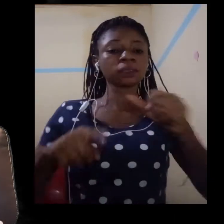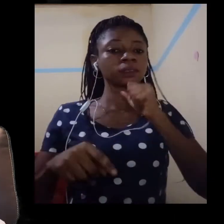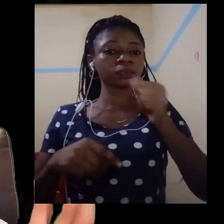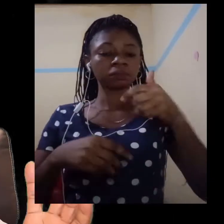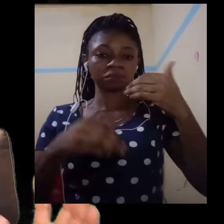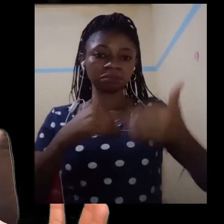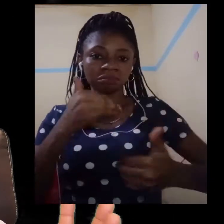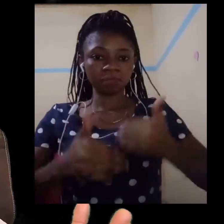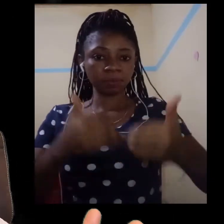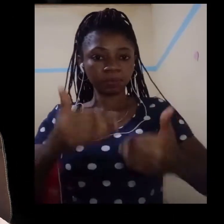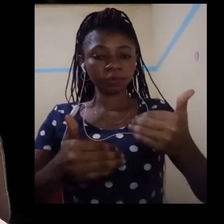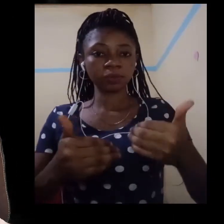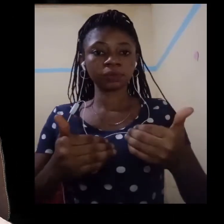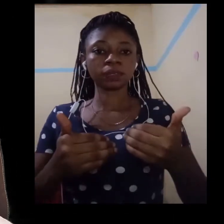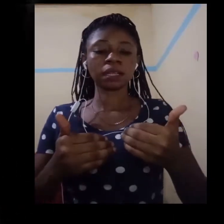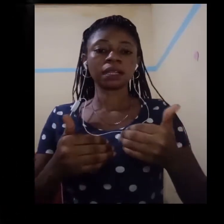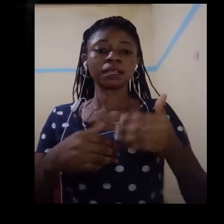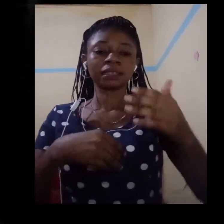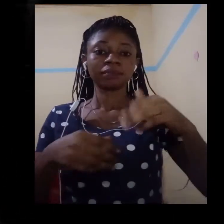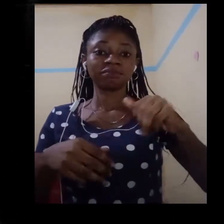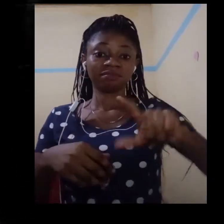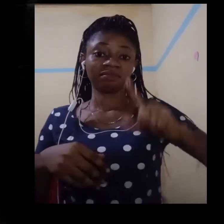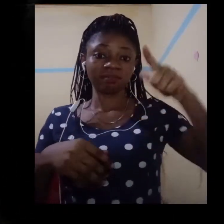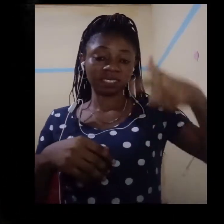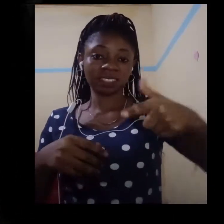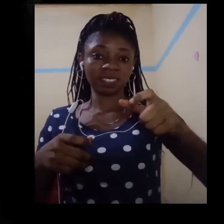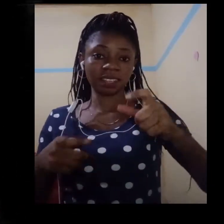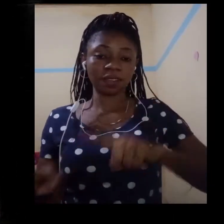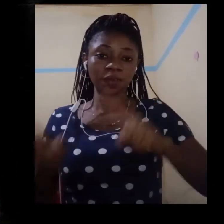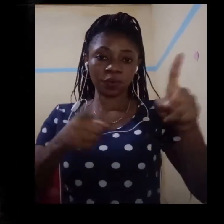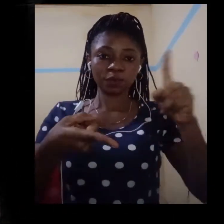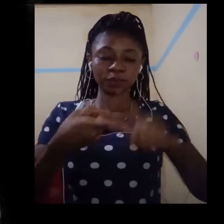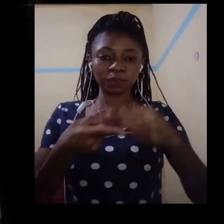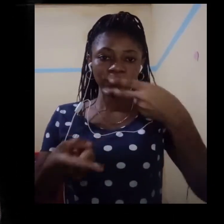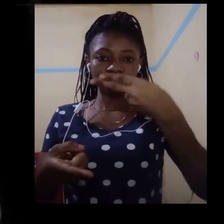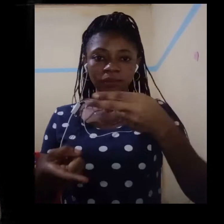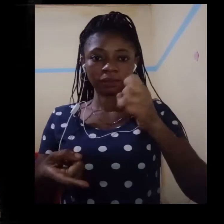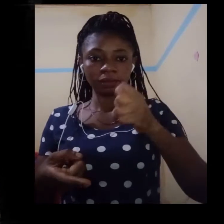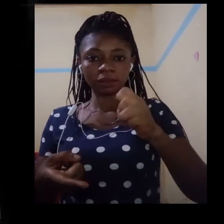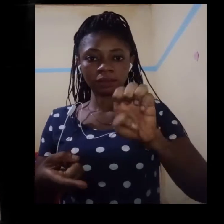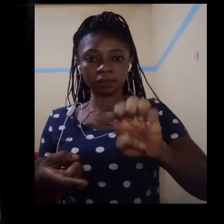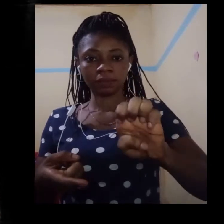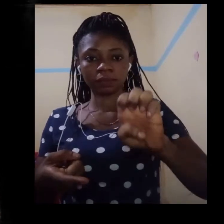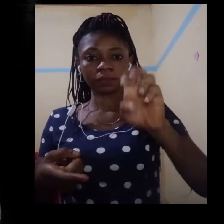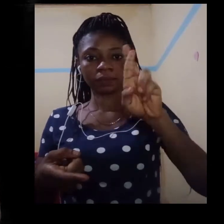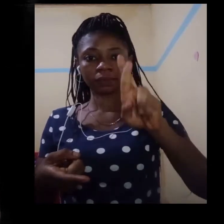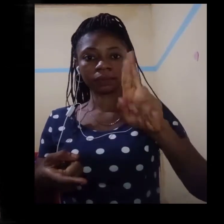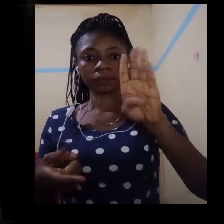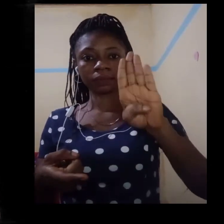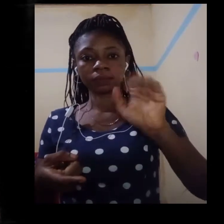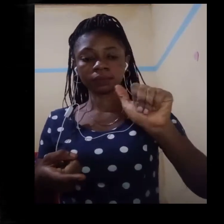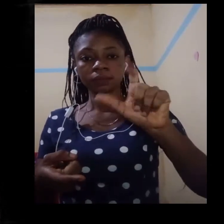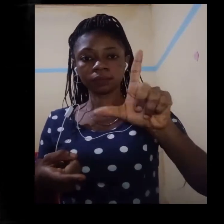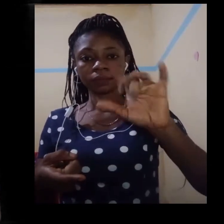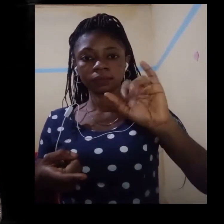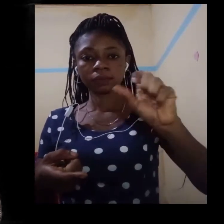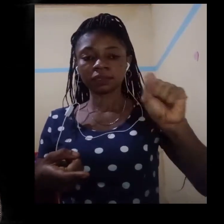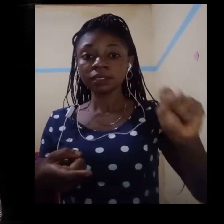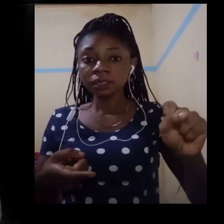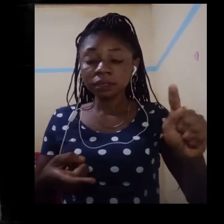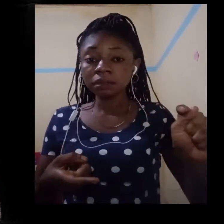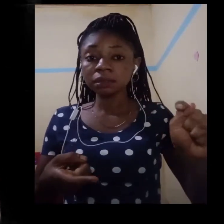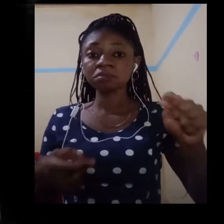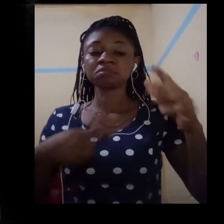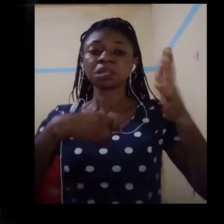and she was taken to the herbalist where she was given herbal medications. And eventually she became